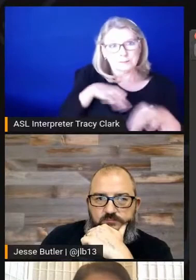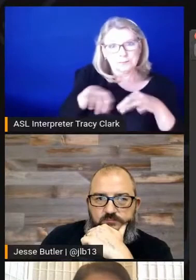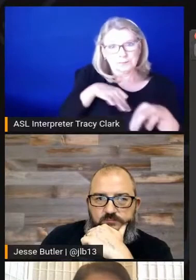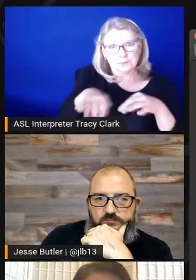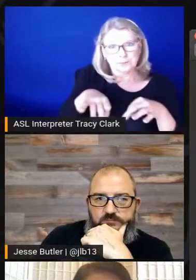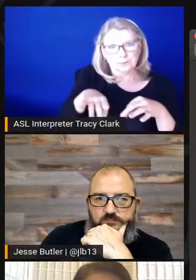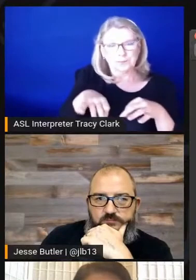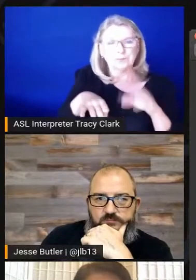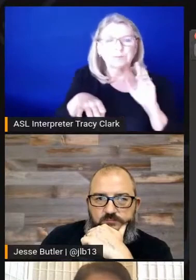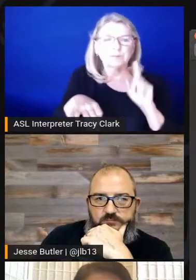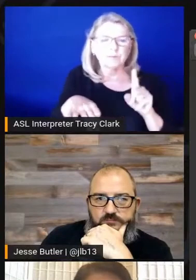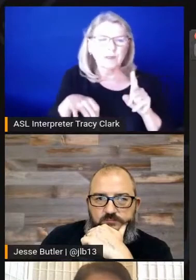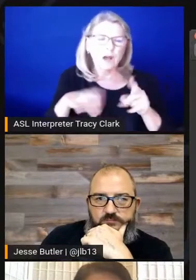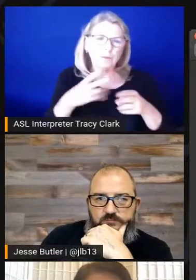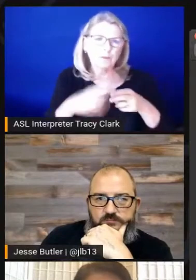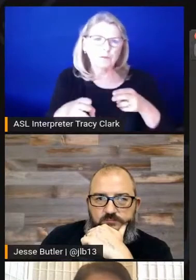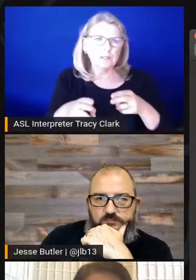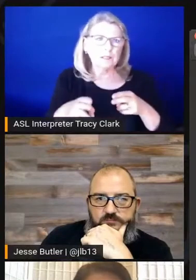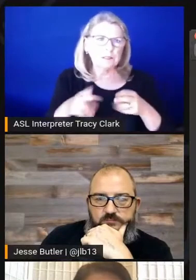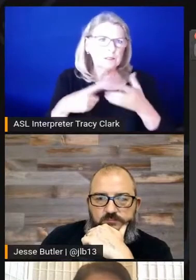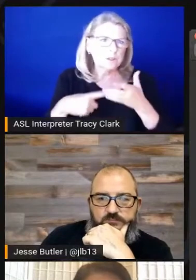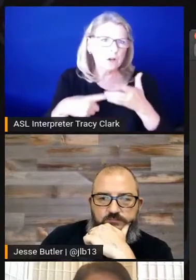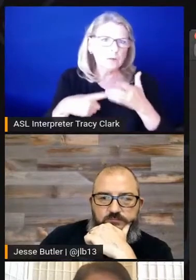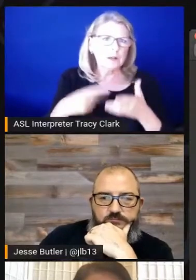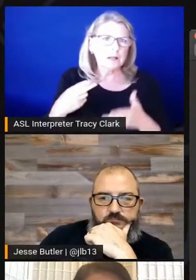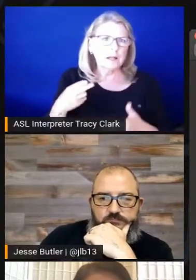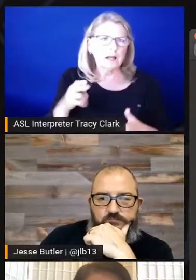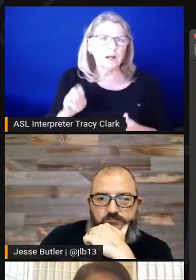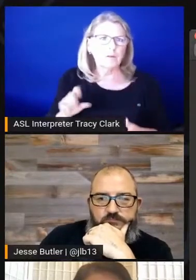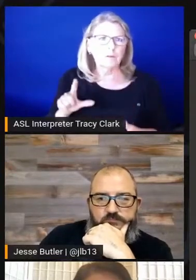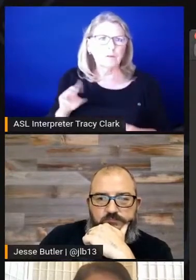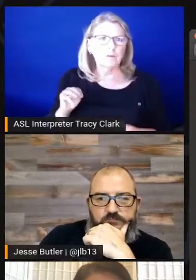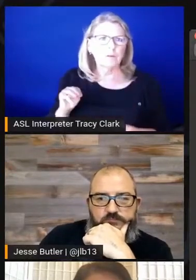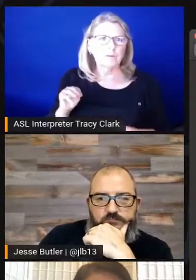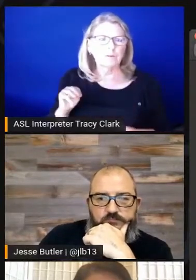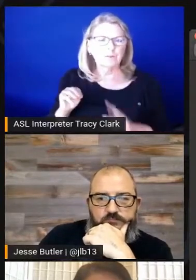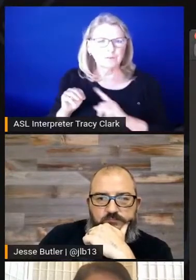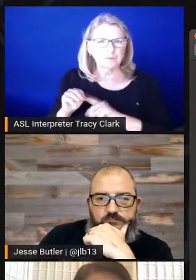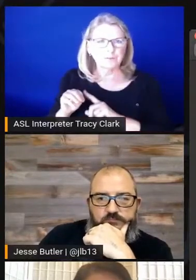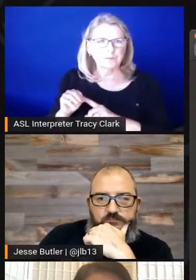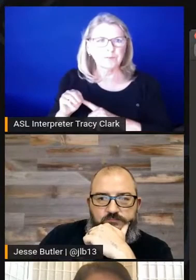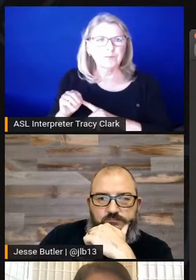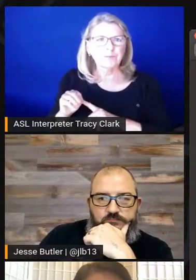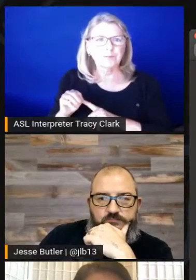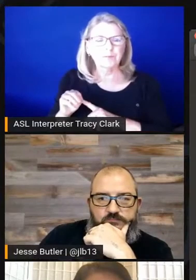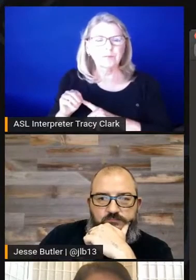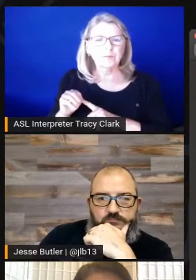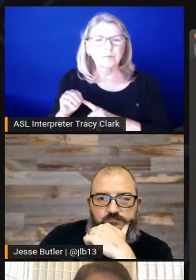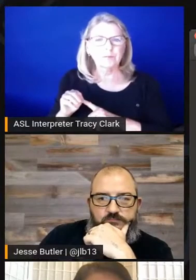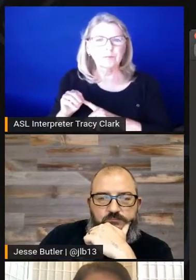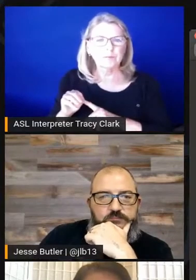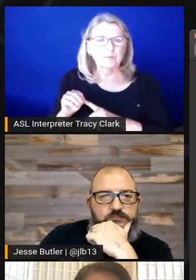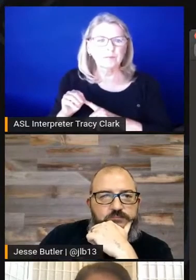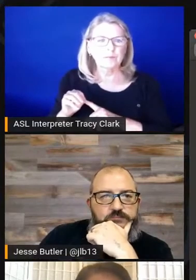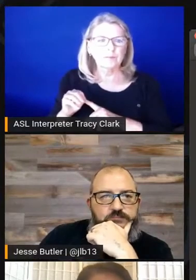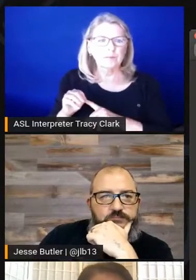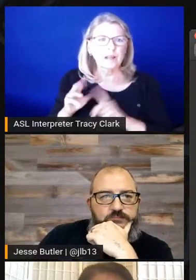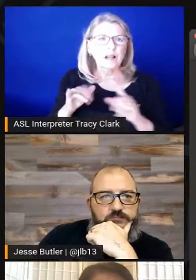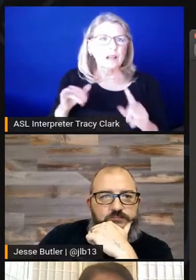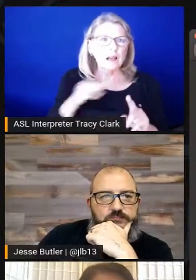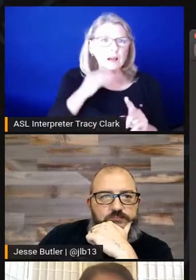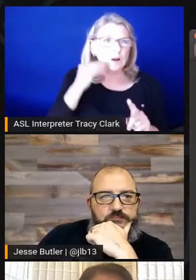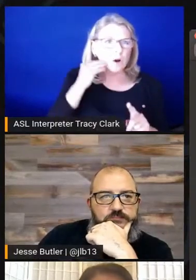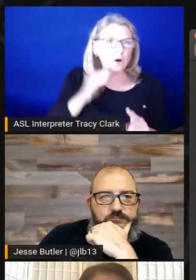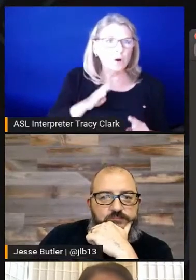And then I'll briefly talk about Helm and what Helm is. So like what Homebrew is for Macs, Helm